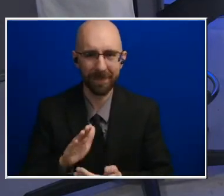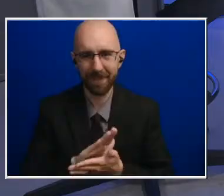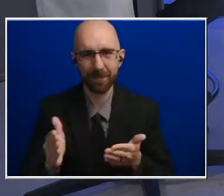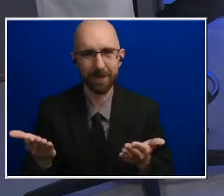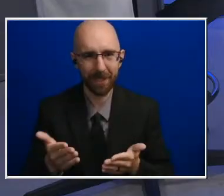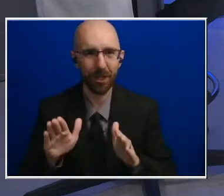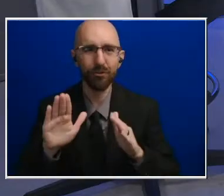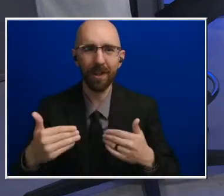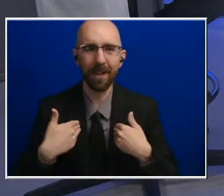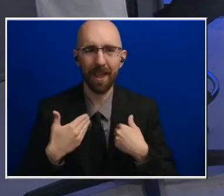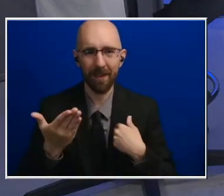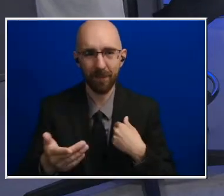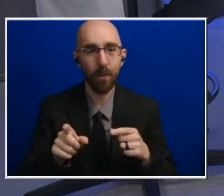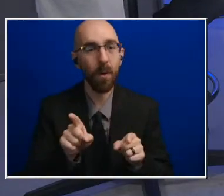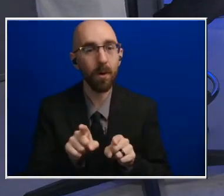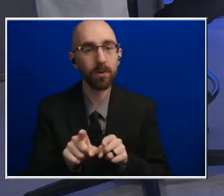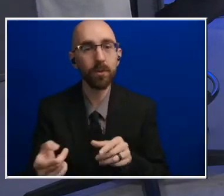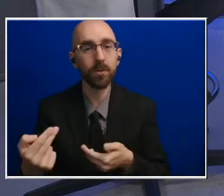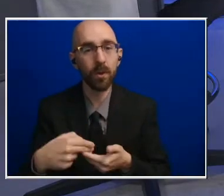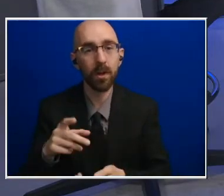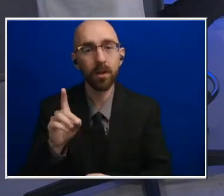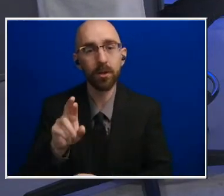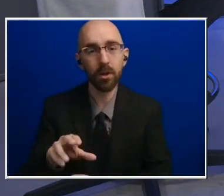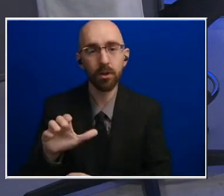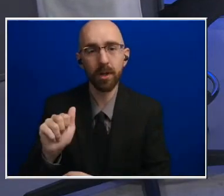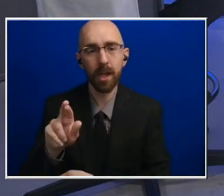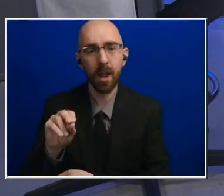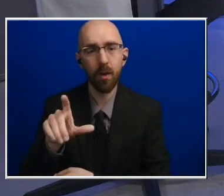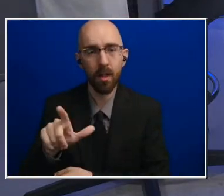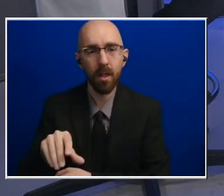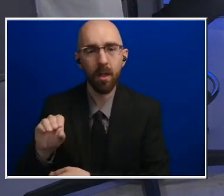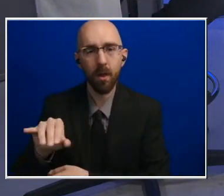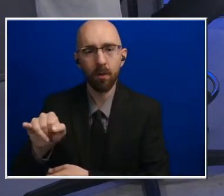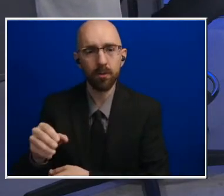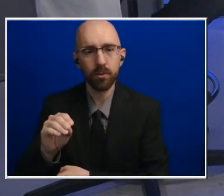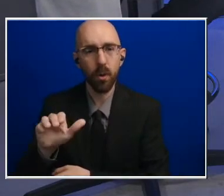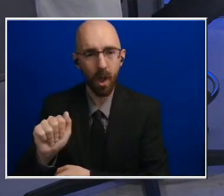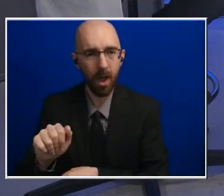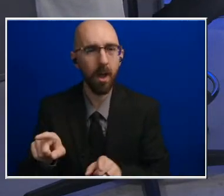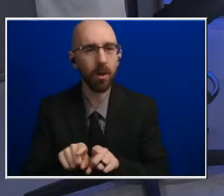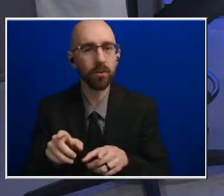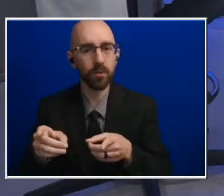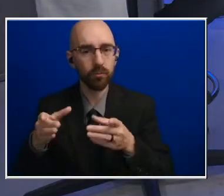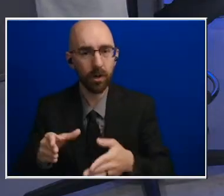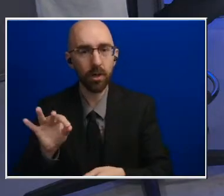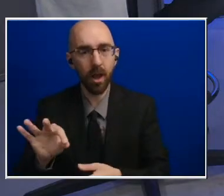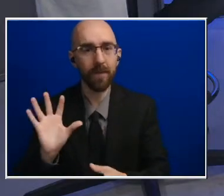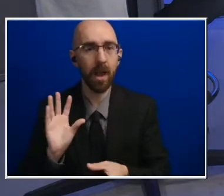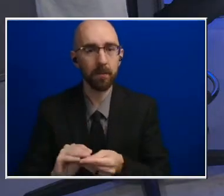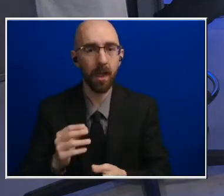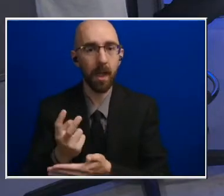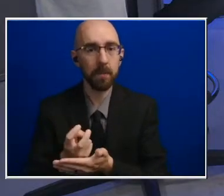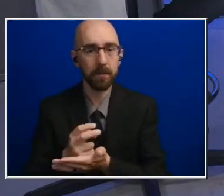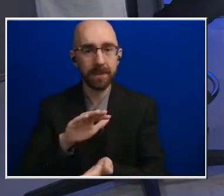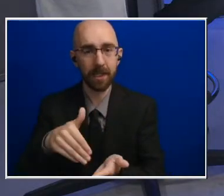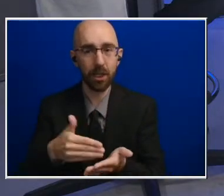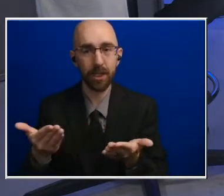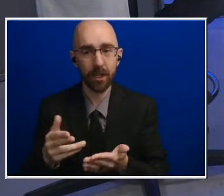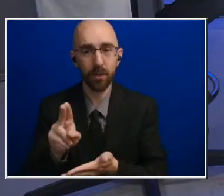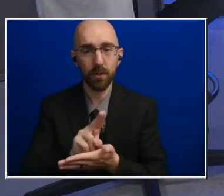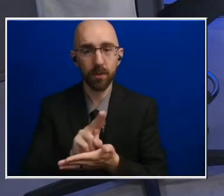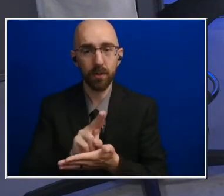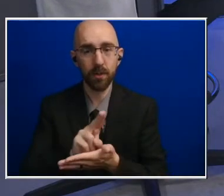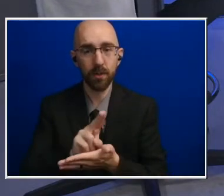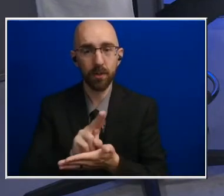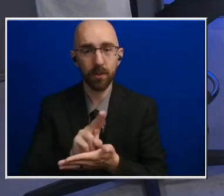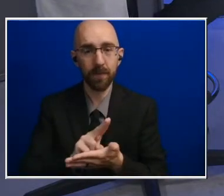are also joined by Dr. Carol Ulloa, an epileptologist and the director of the Comprehensive Epilepsy Center here at the University of Kansas Health System. How